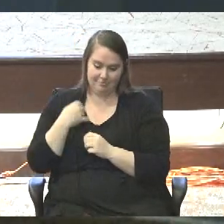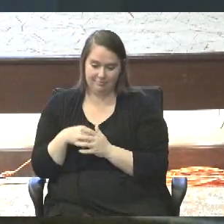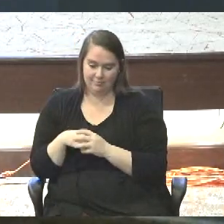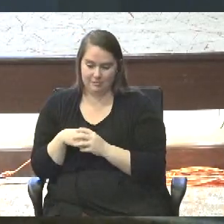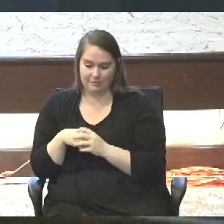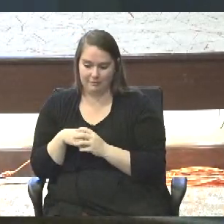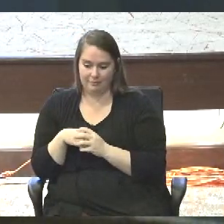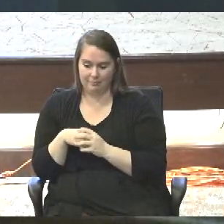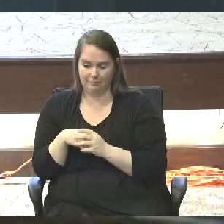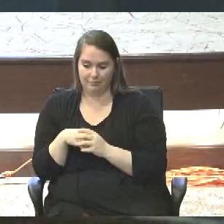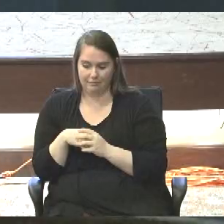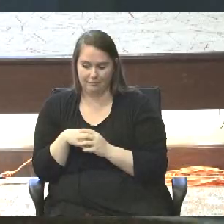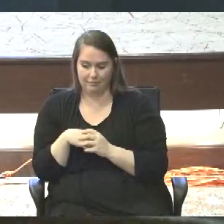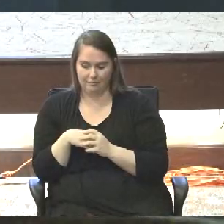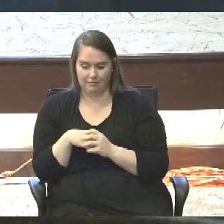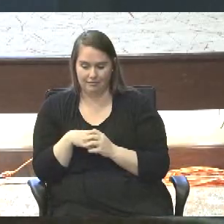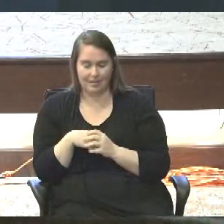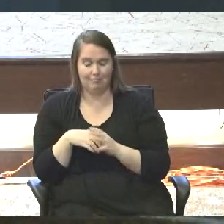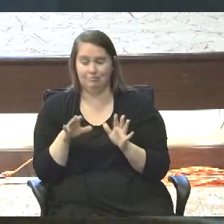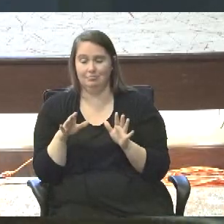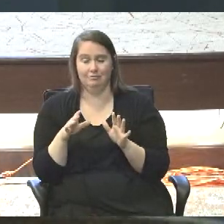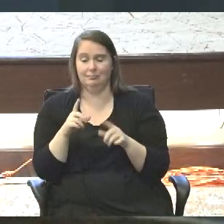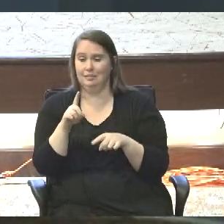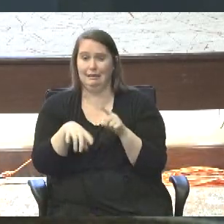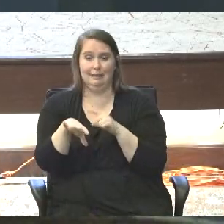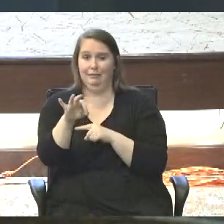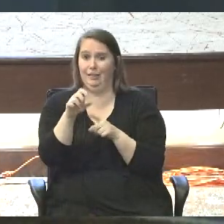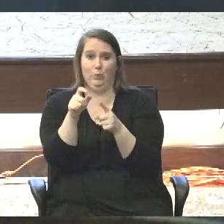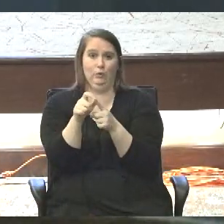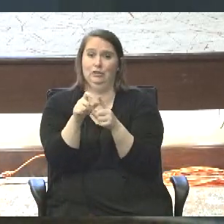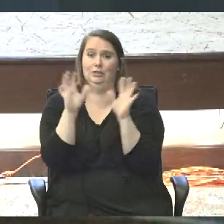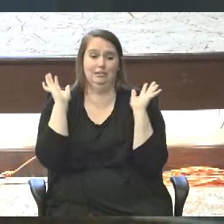I am at a loss for words.